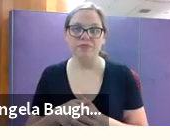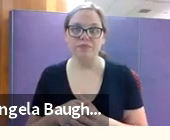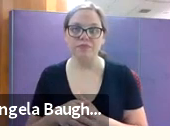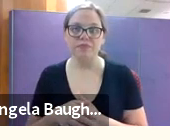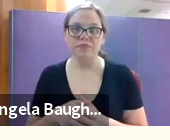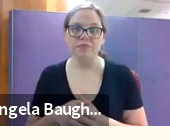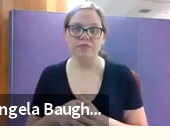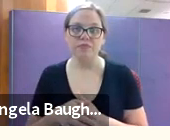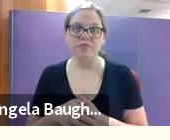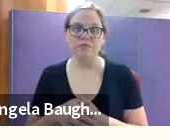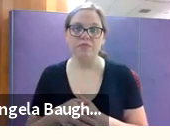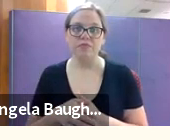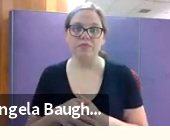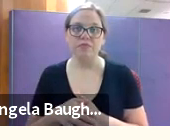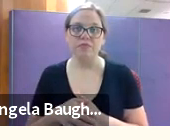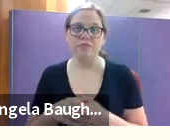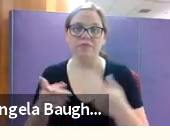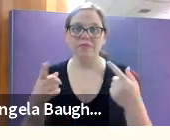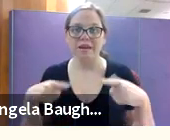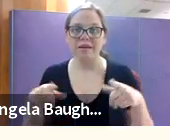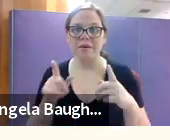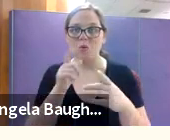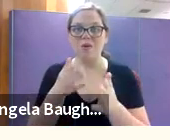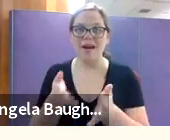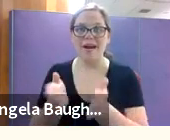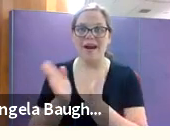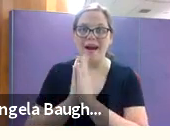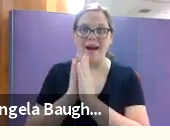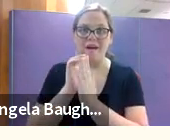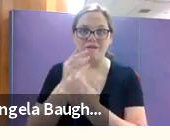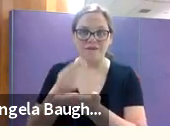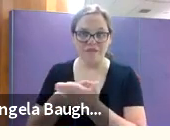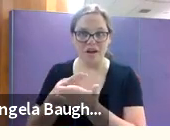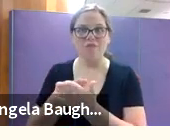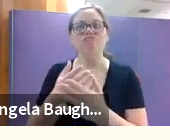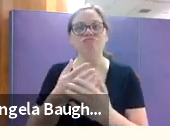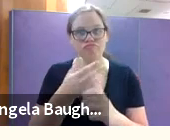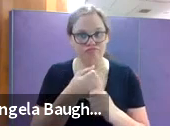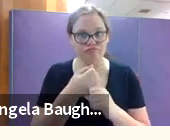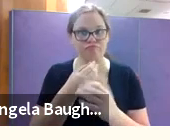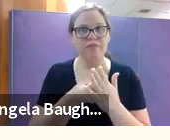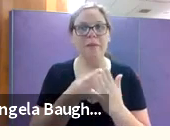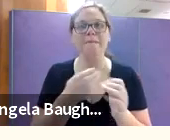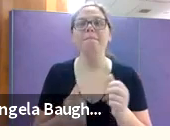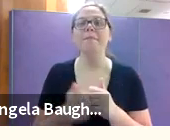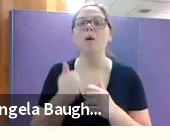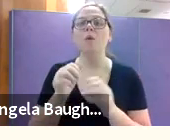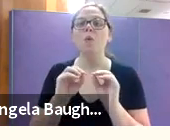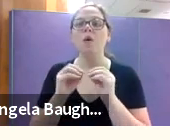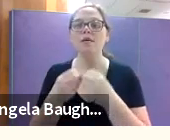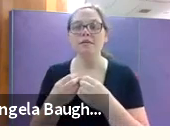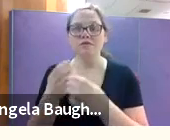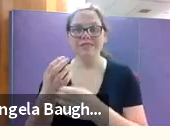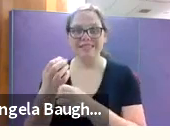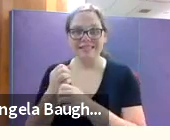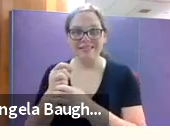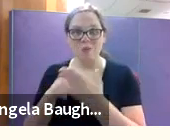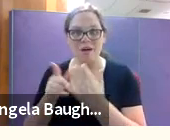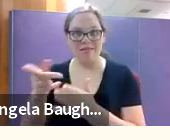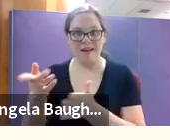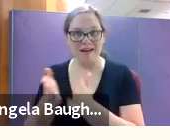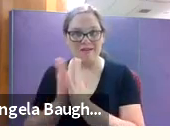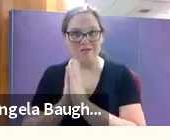We had everybody that asked for funds received funds. Most organizations received what they requested.